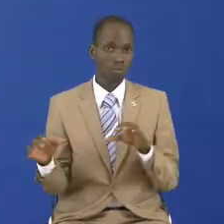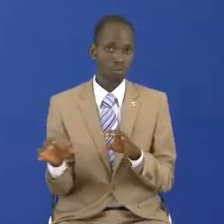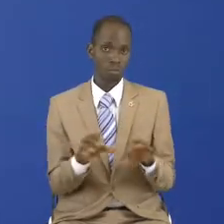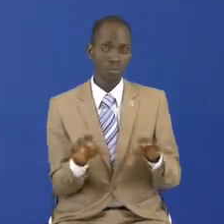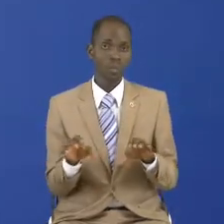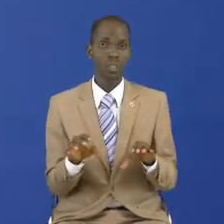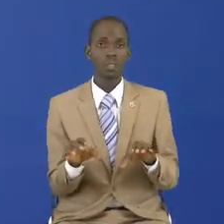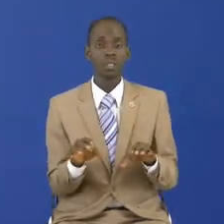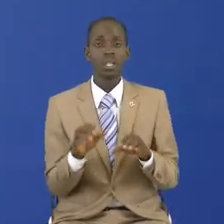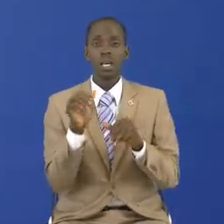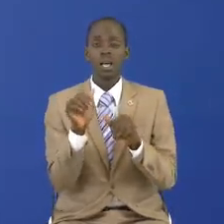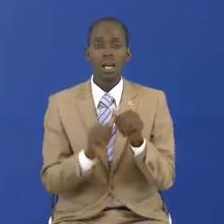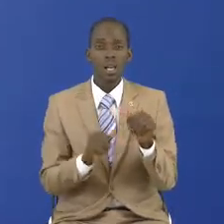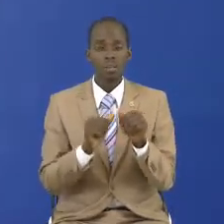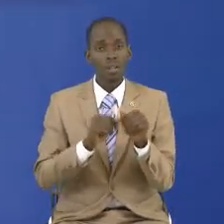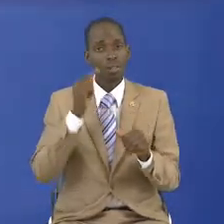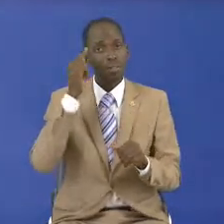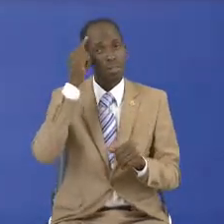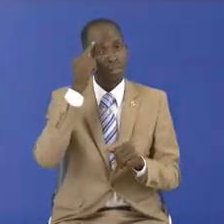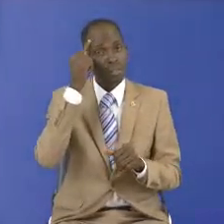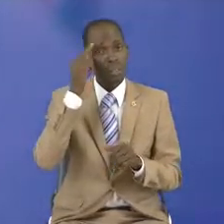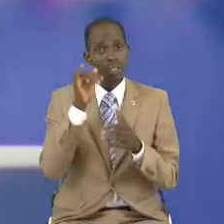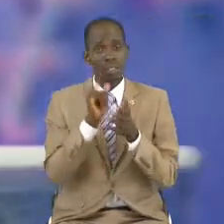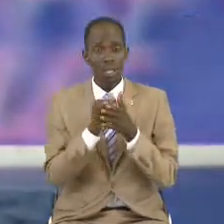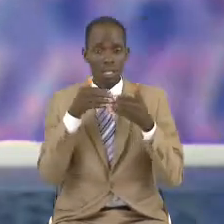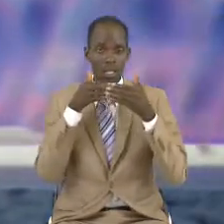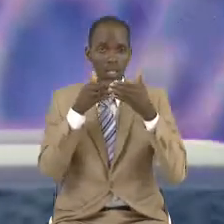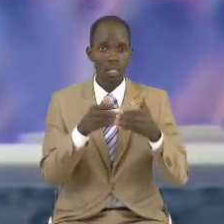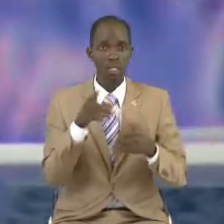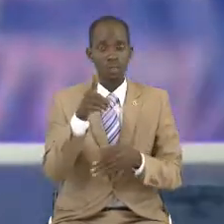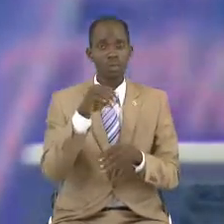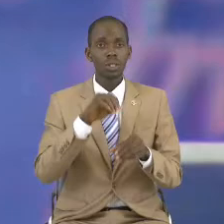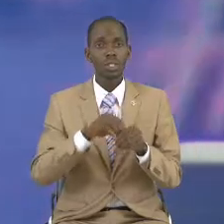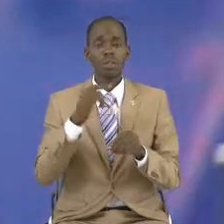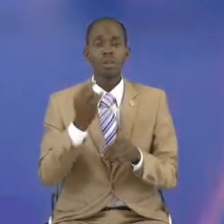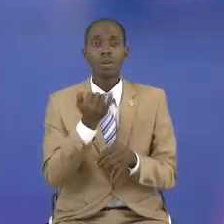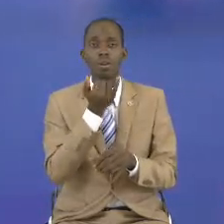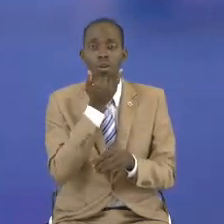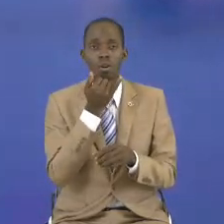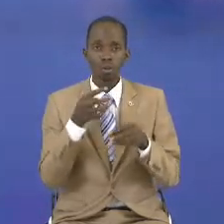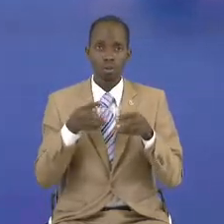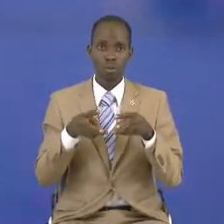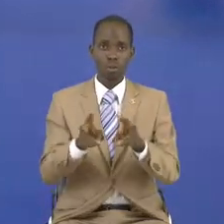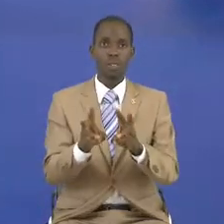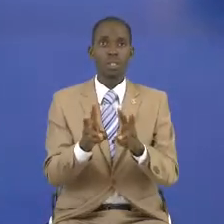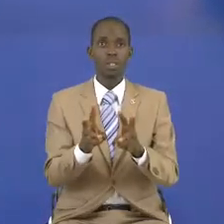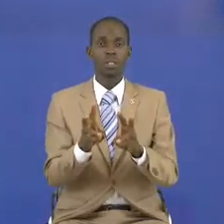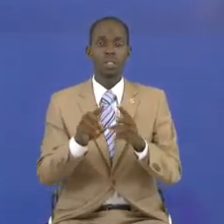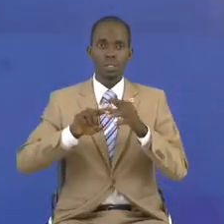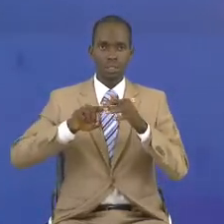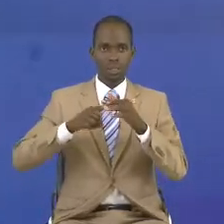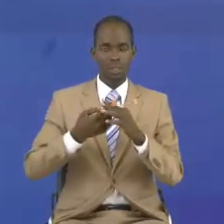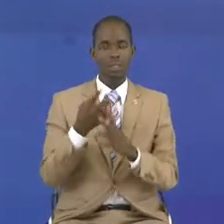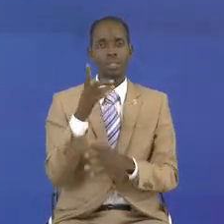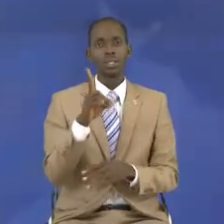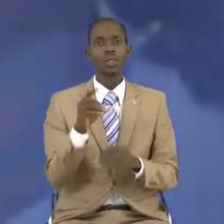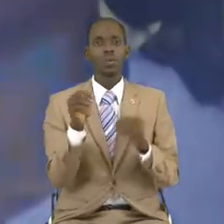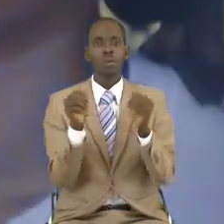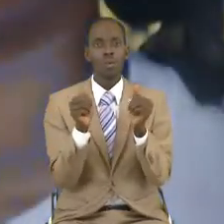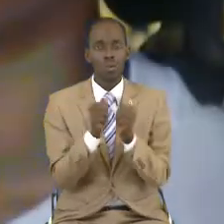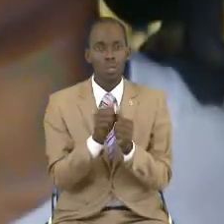every thought that led you in the wrong direction started with a